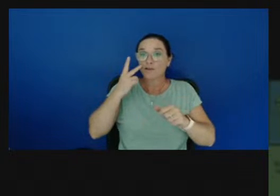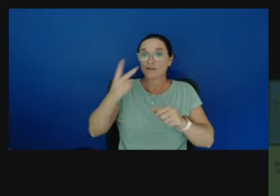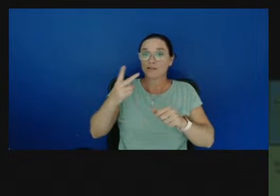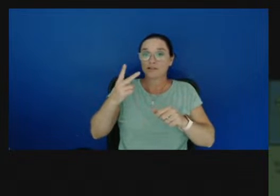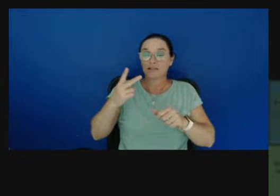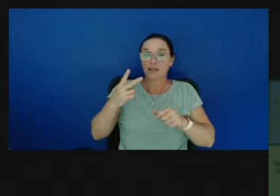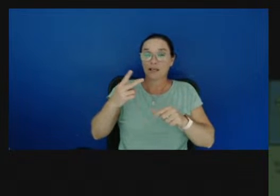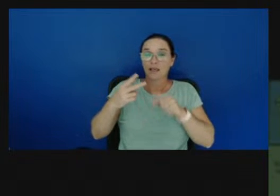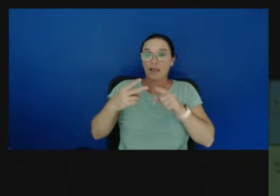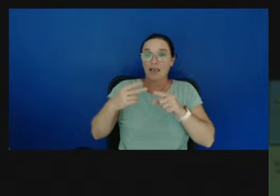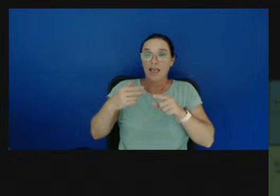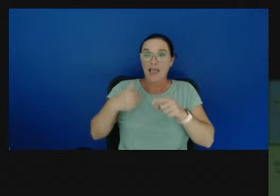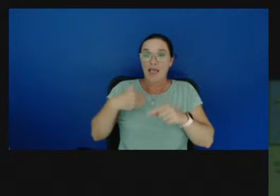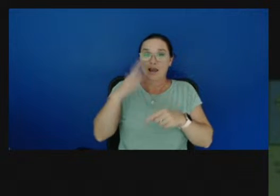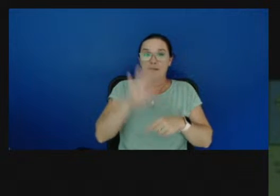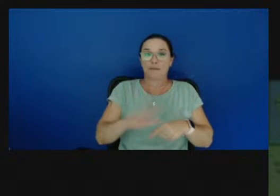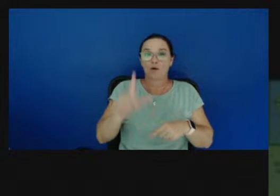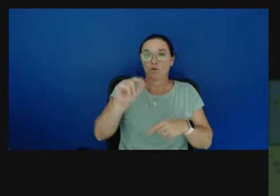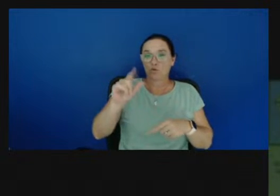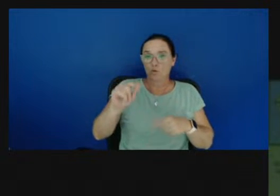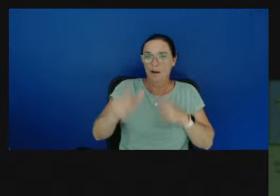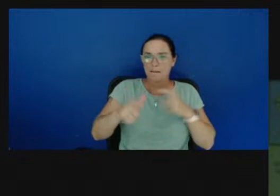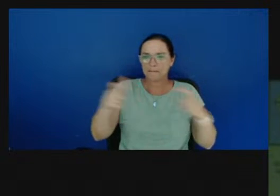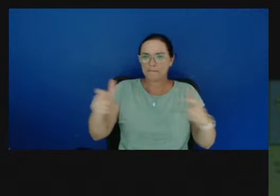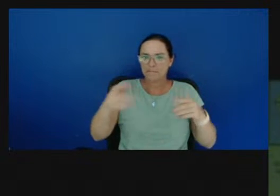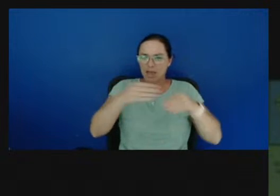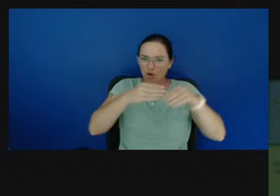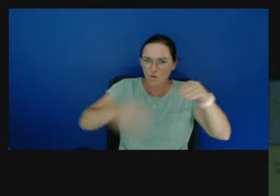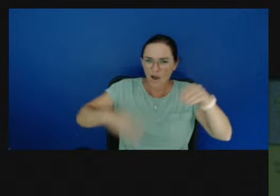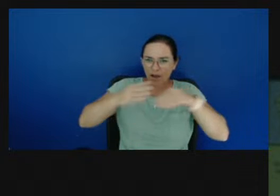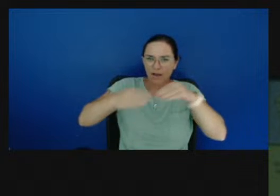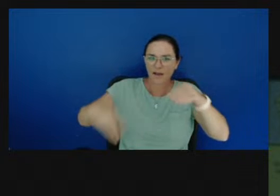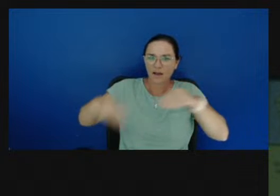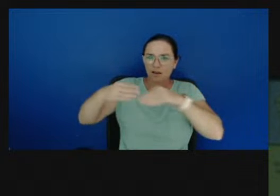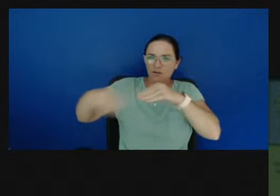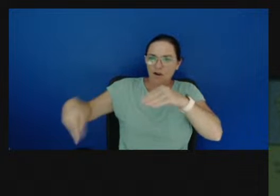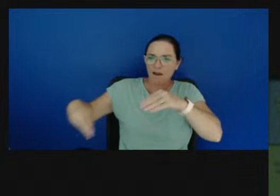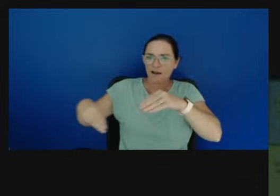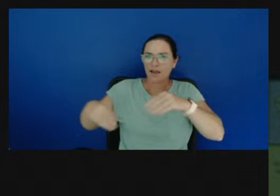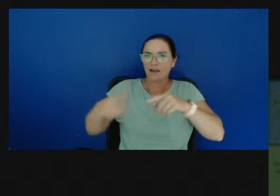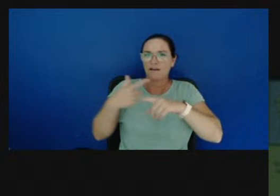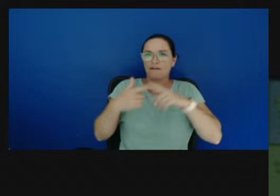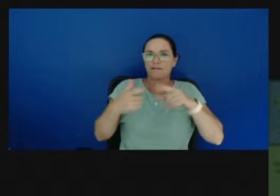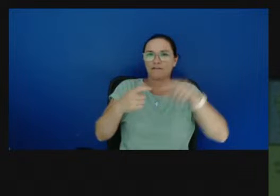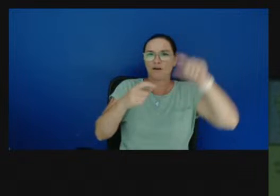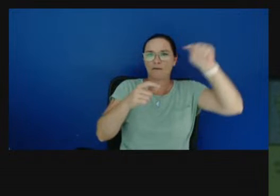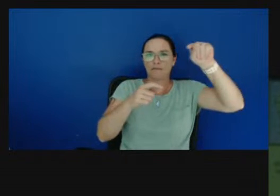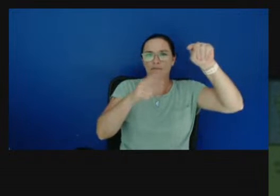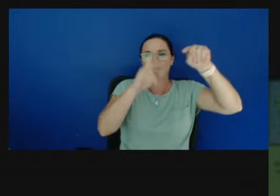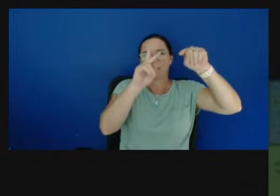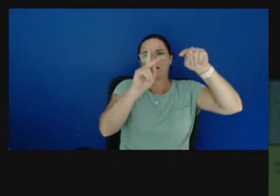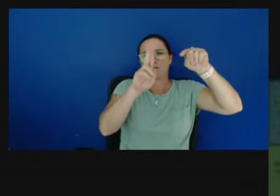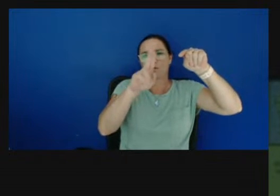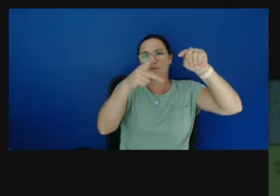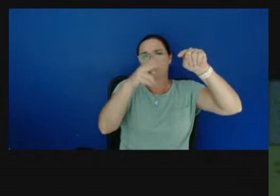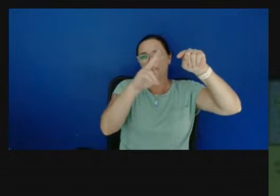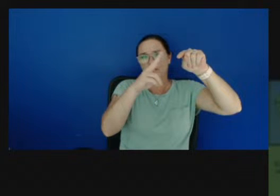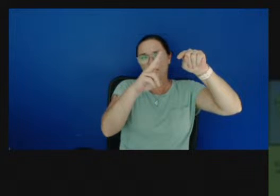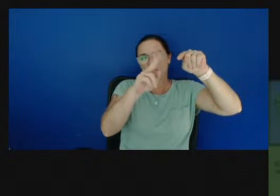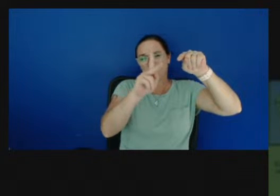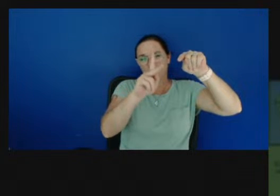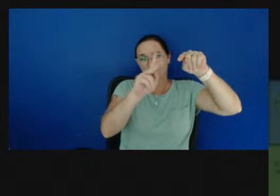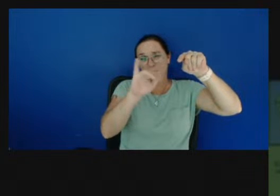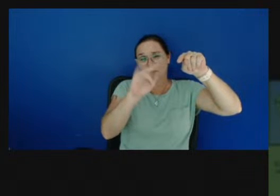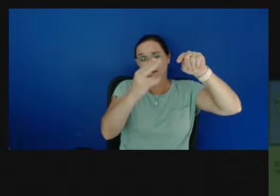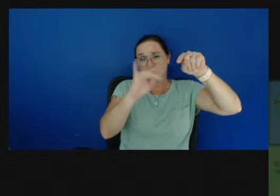about 20 gaping cracks that extended uprift from Pu'uki'i down to the east tip of the island. This zone of cracks paralleled the East